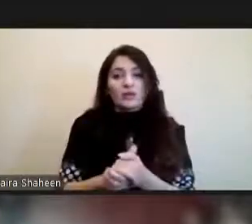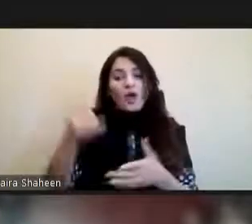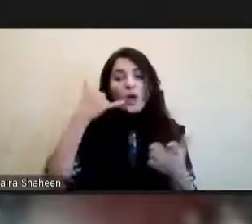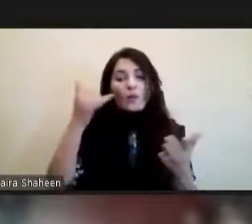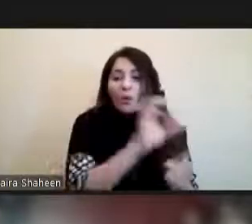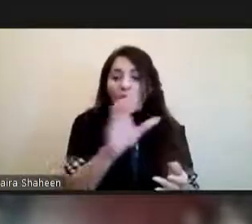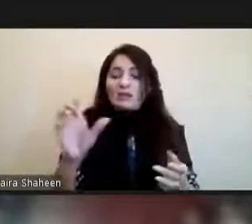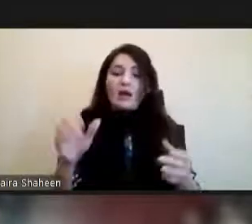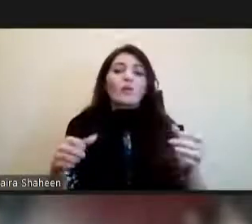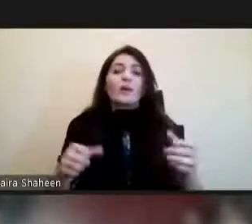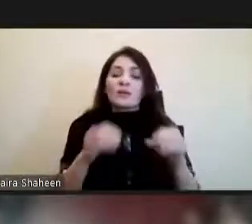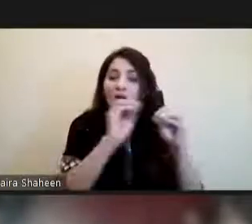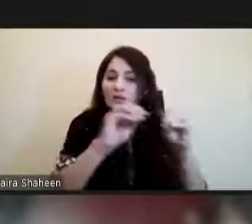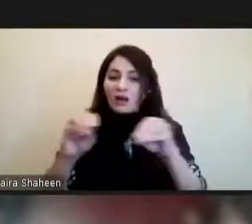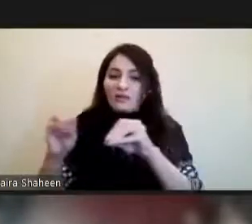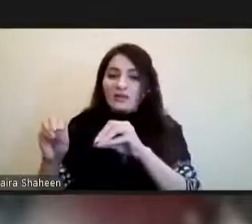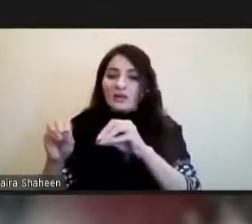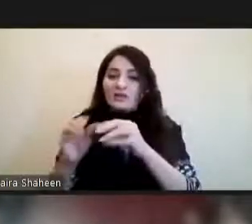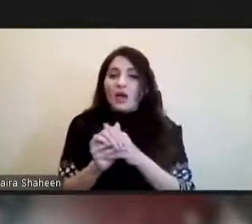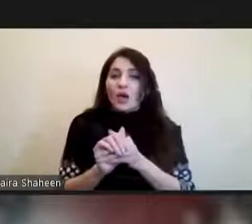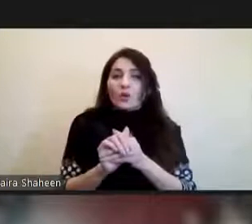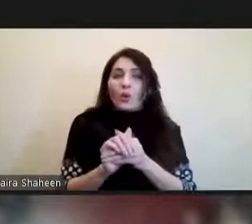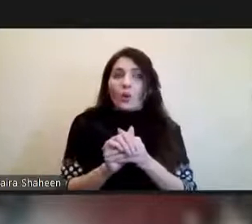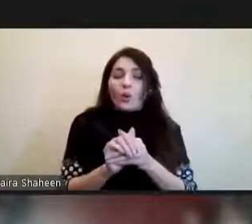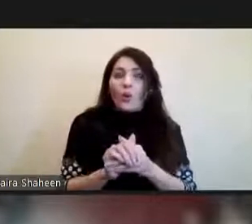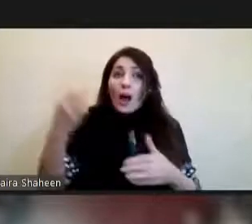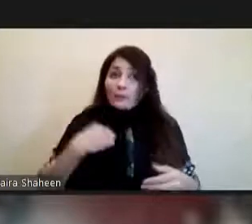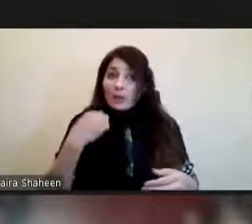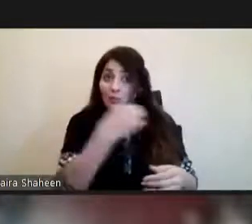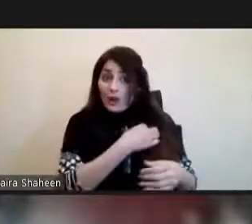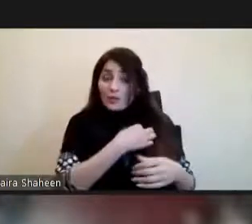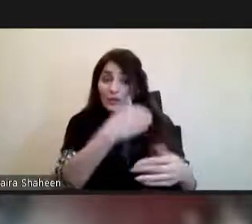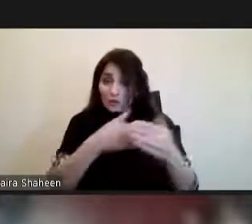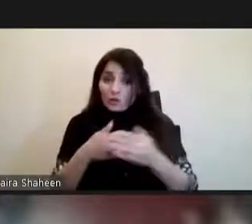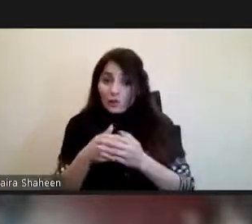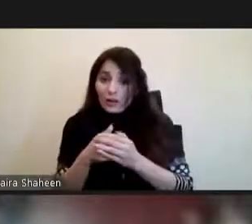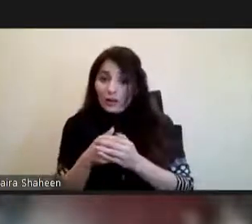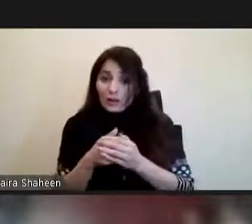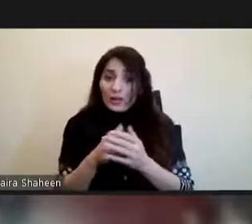put the privacy and the security of our users at risk.